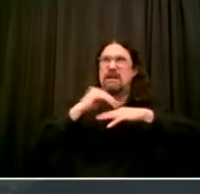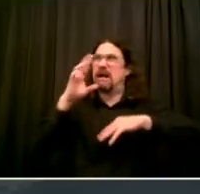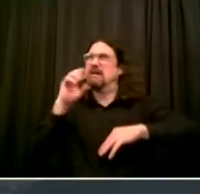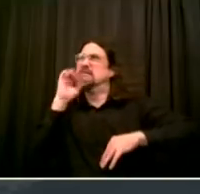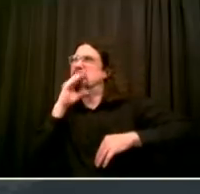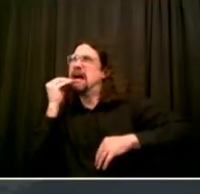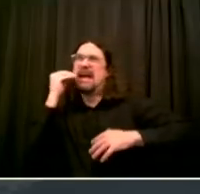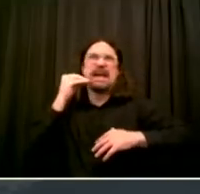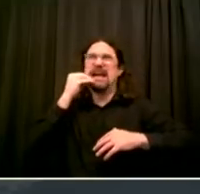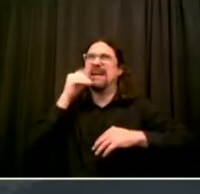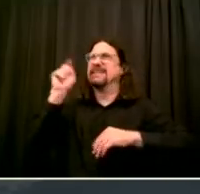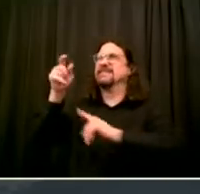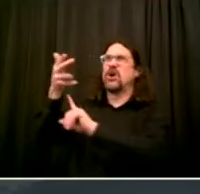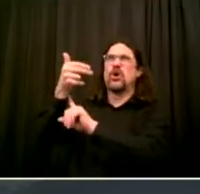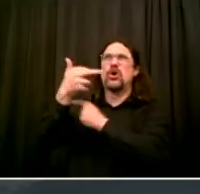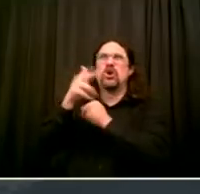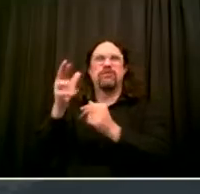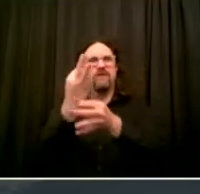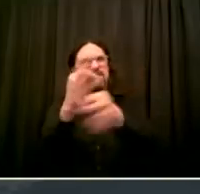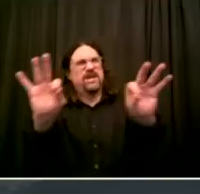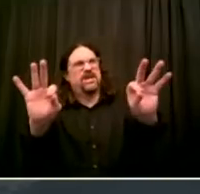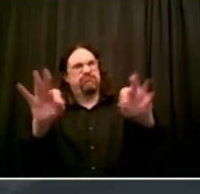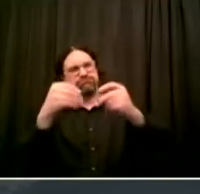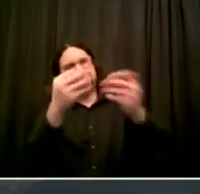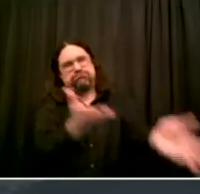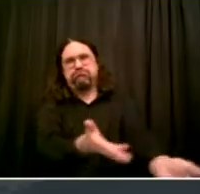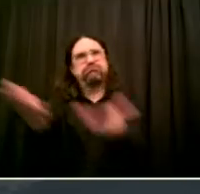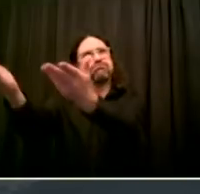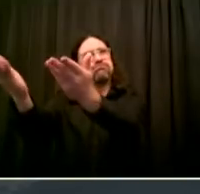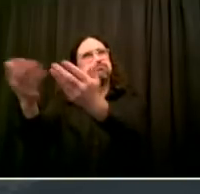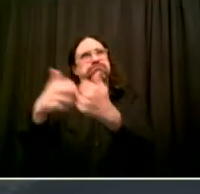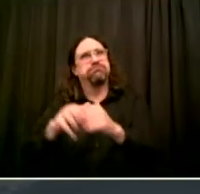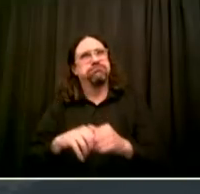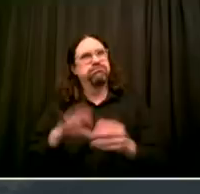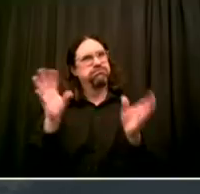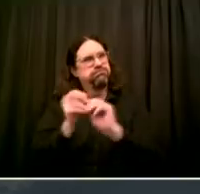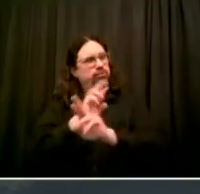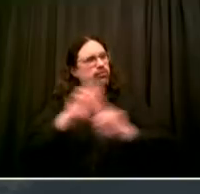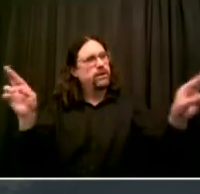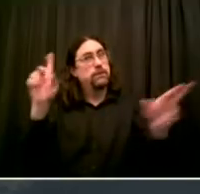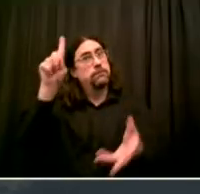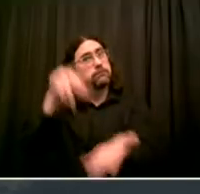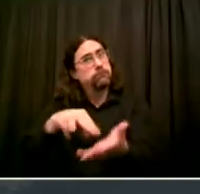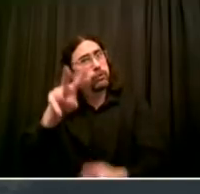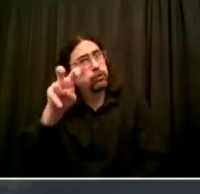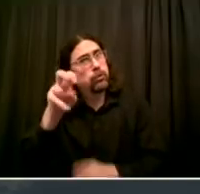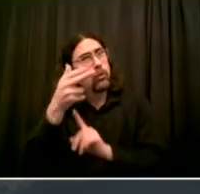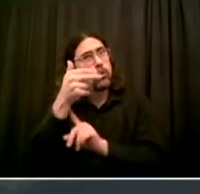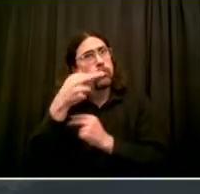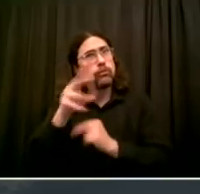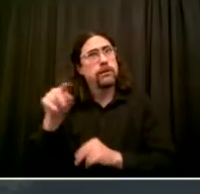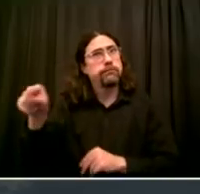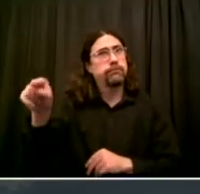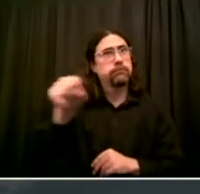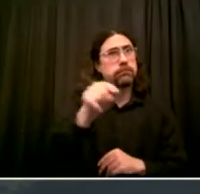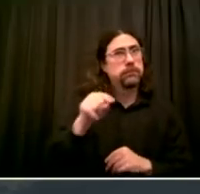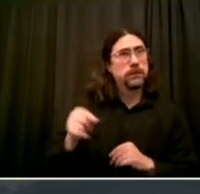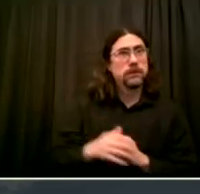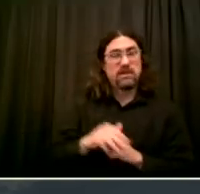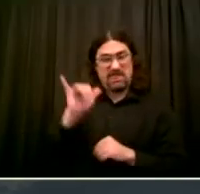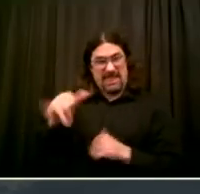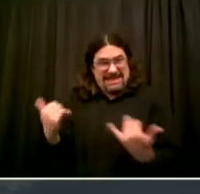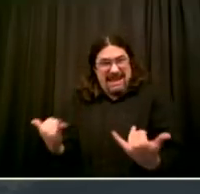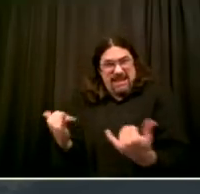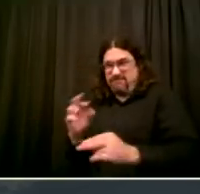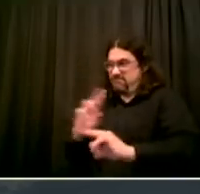double that number. We'll more than double that number to over 3,000 rooms in the course of the next few months. But the bottom line is, as many rooms as we need, we're going